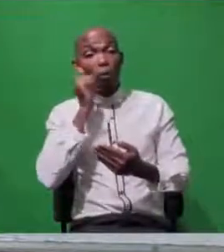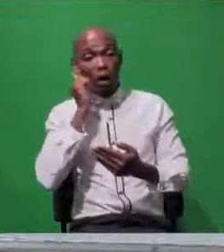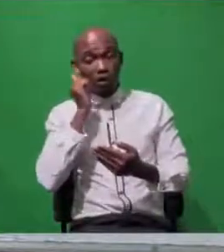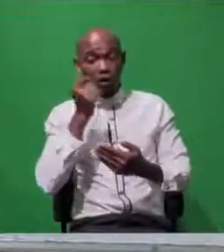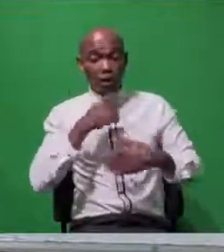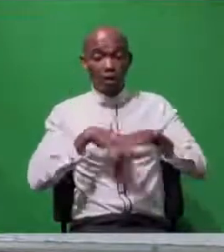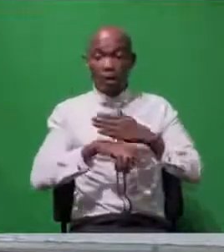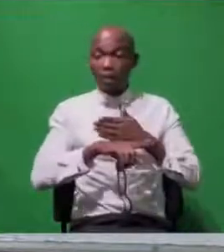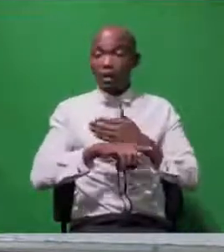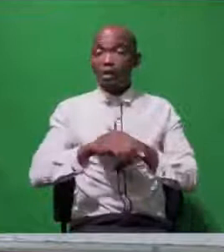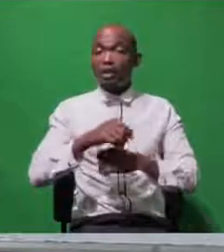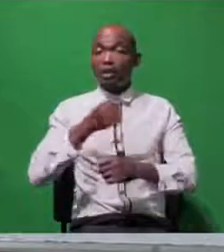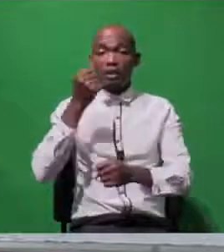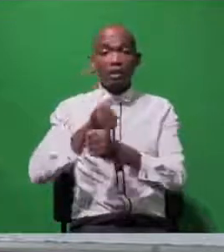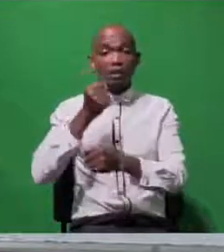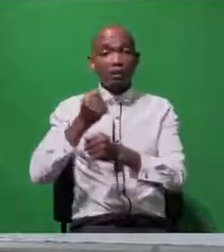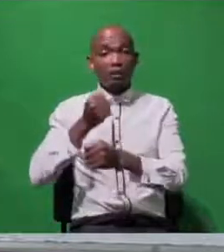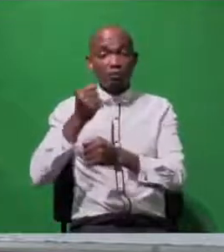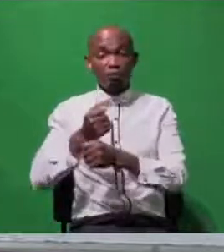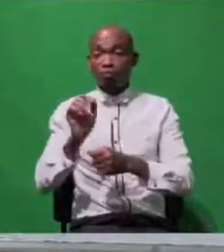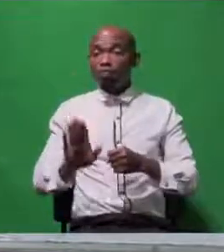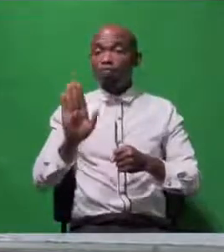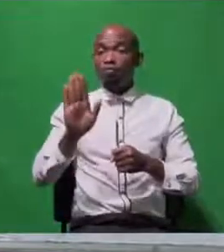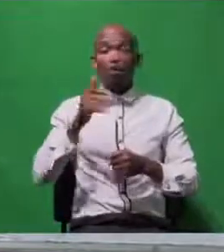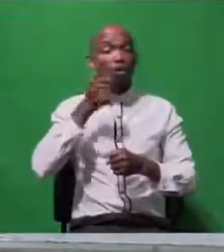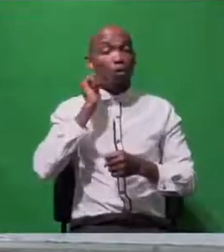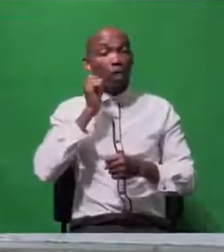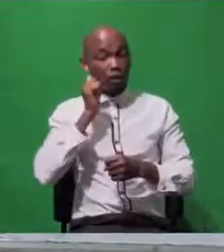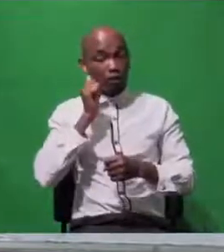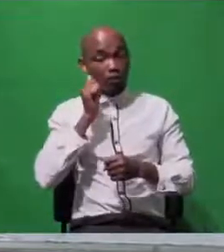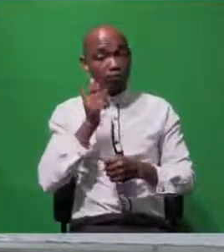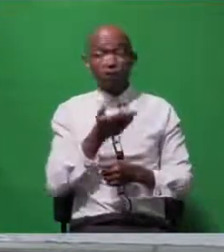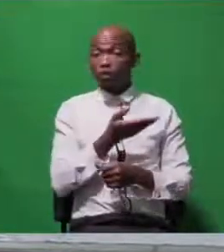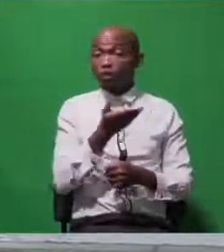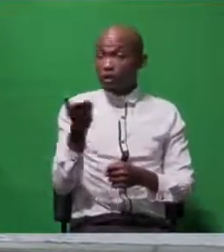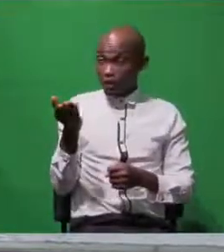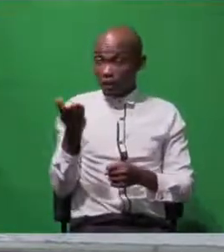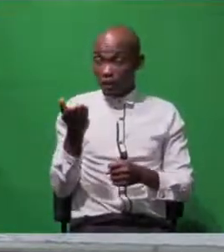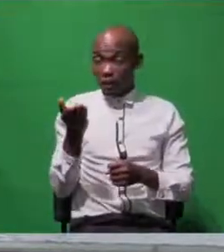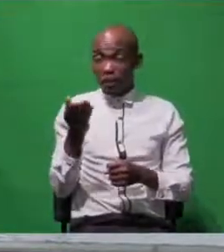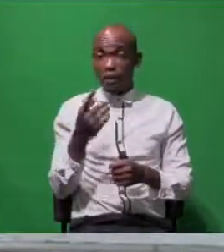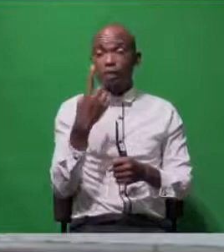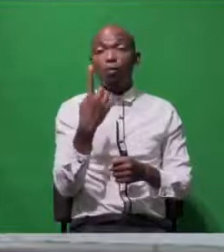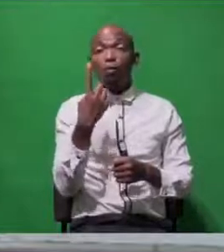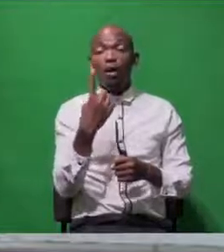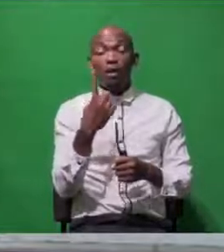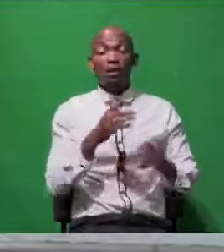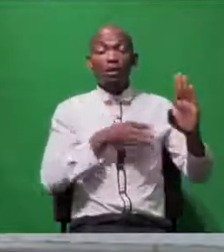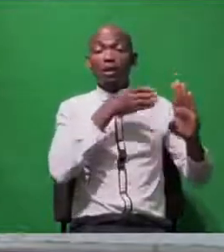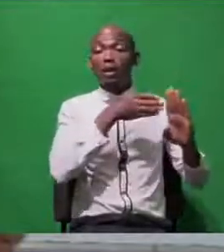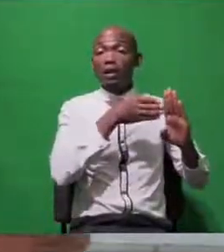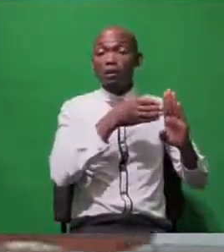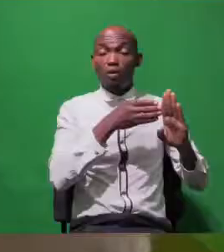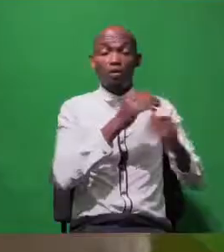in performing their daily activities. So this is one of the objectives of colonial